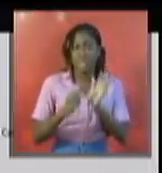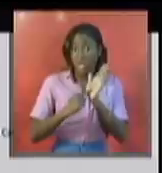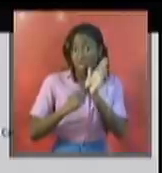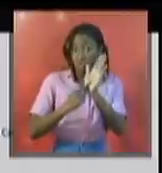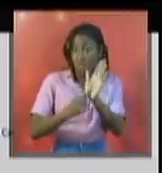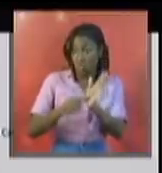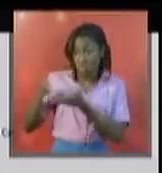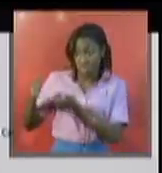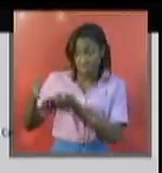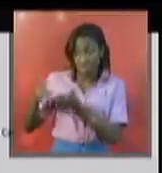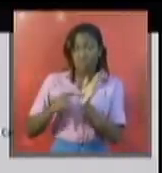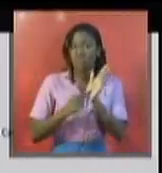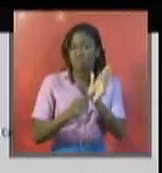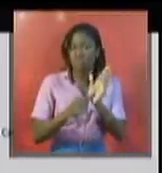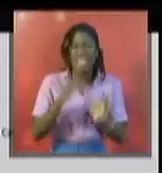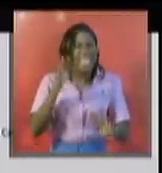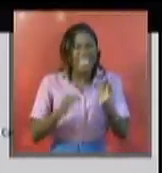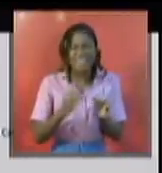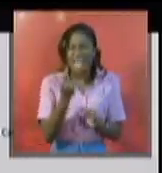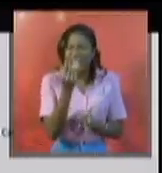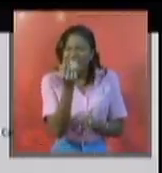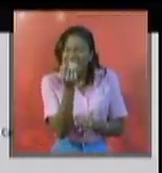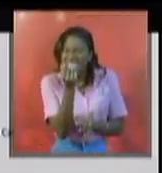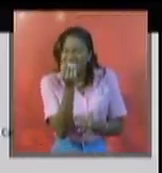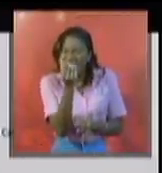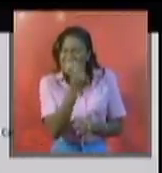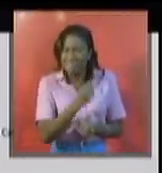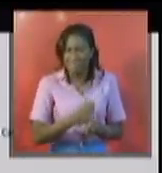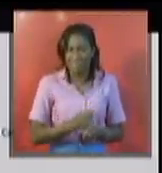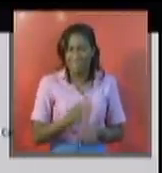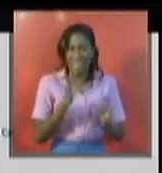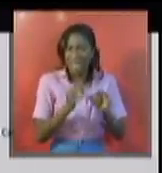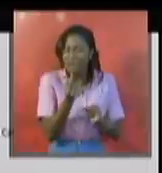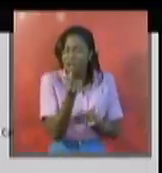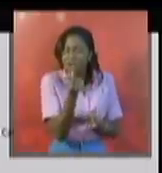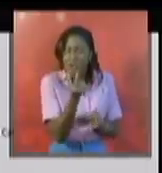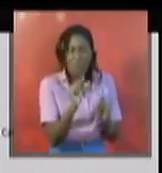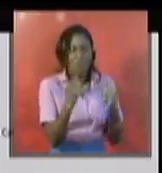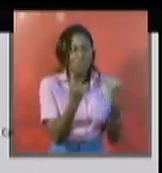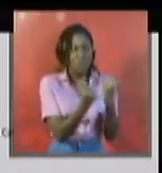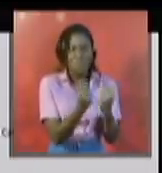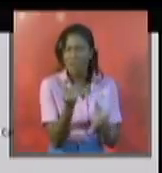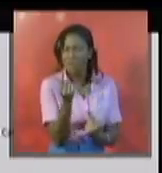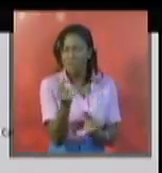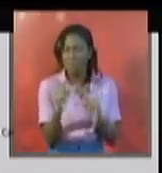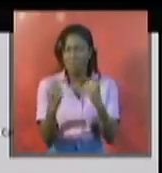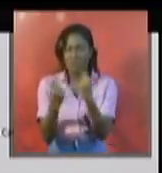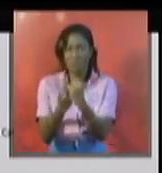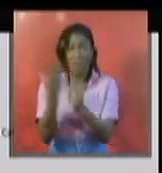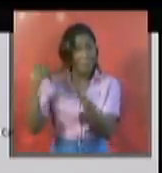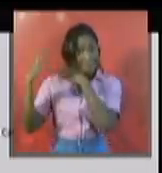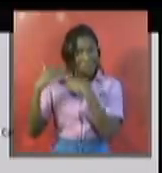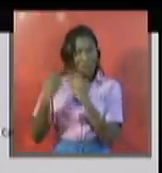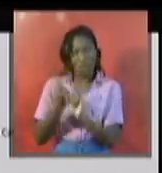there is only a little bit of additional connection between groups, that is, social